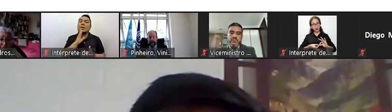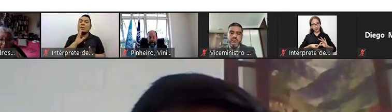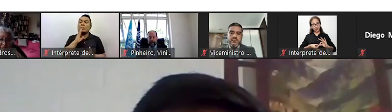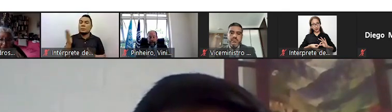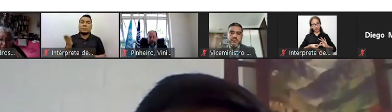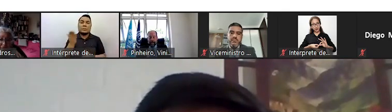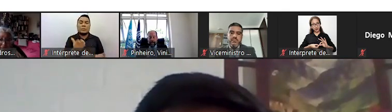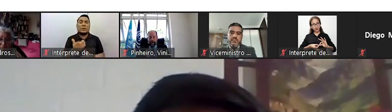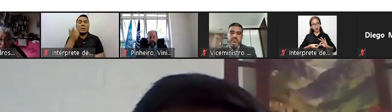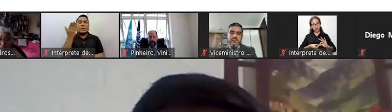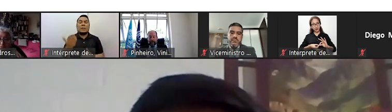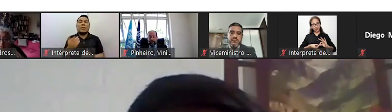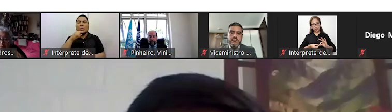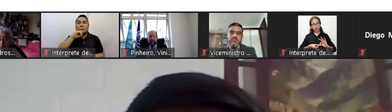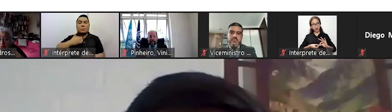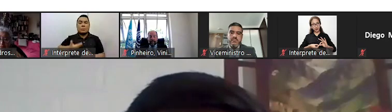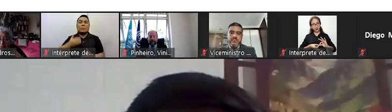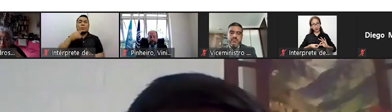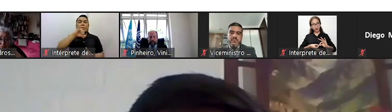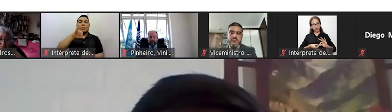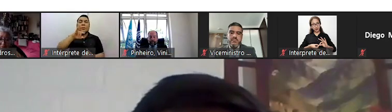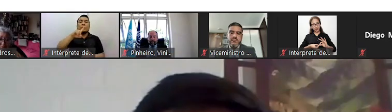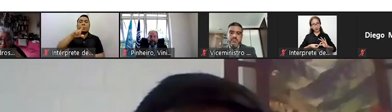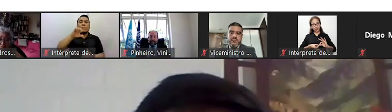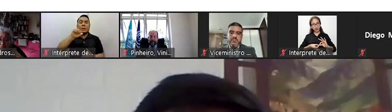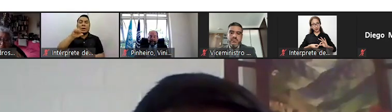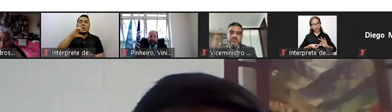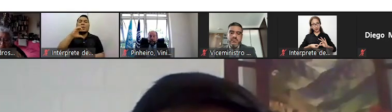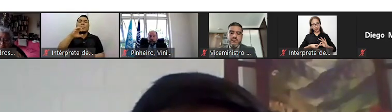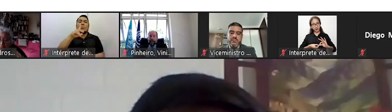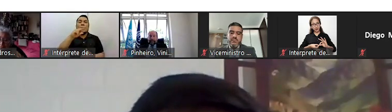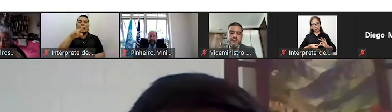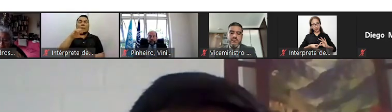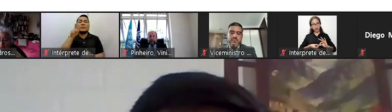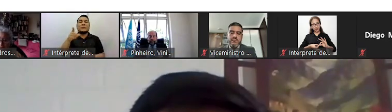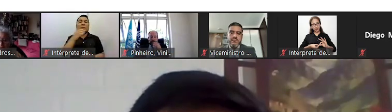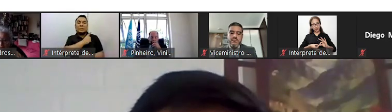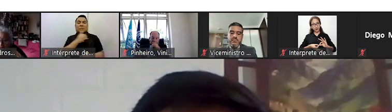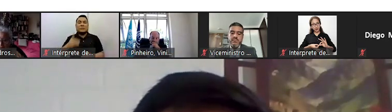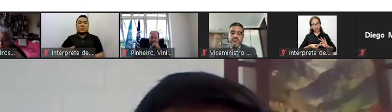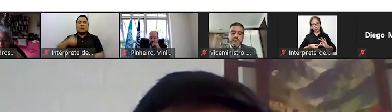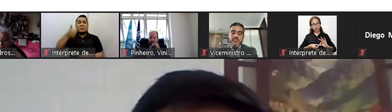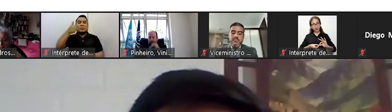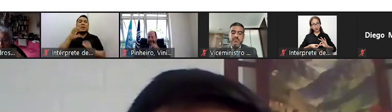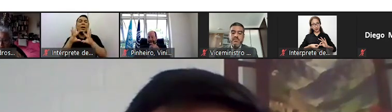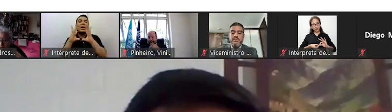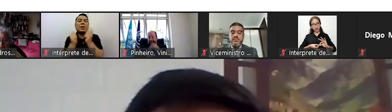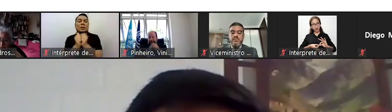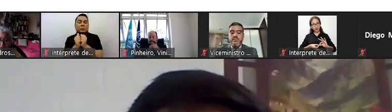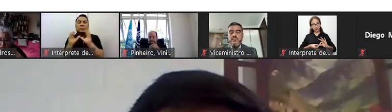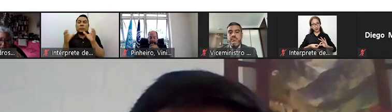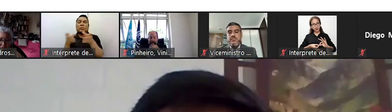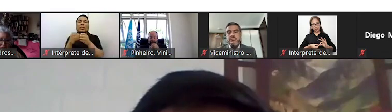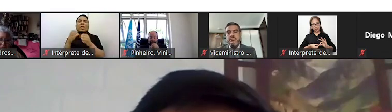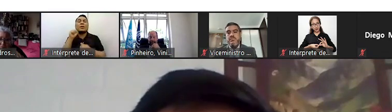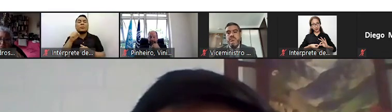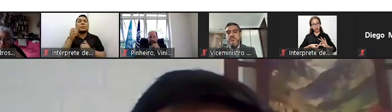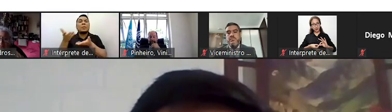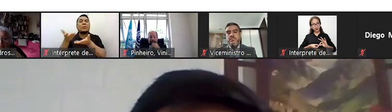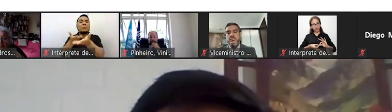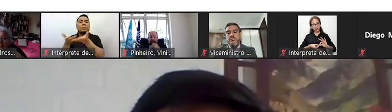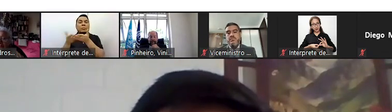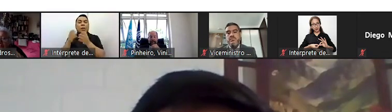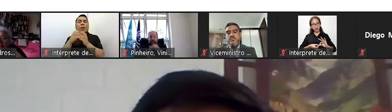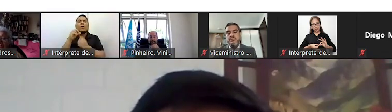so we will now hand the forward to uh miss julia cuadros fayette the executive director of the civil society